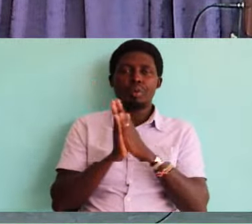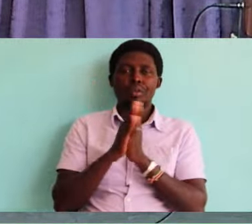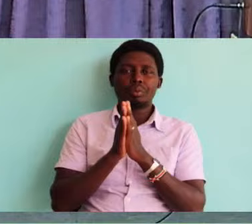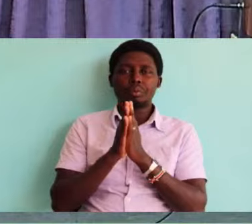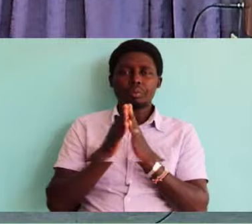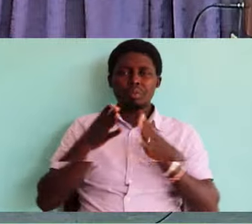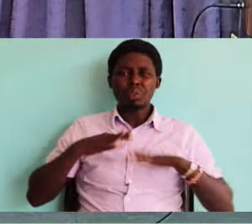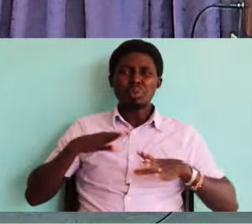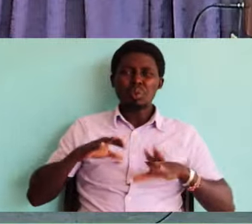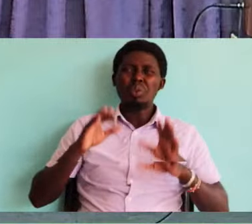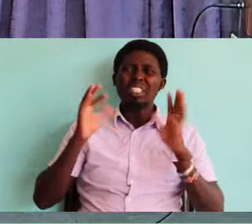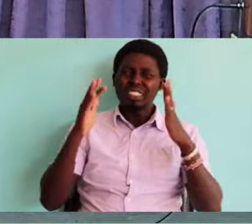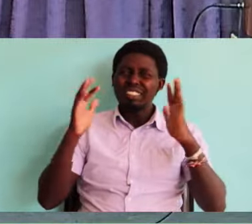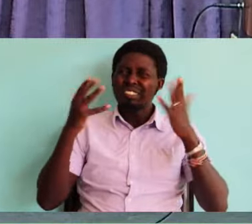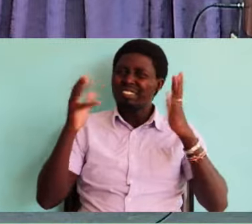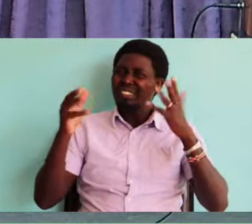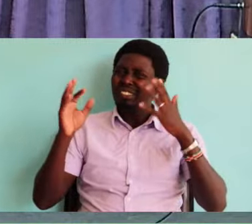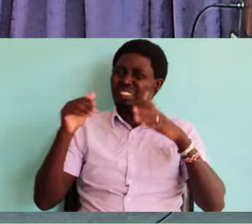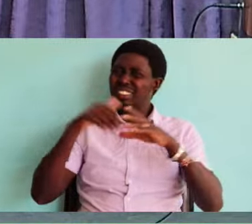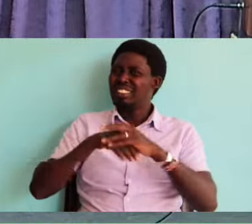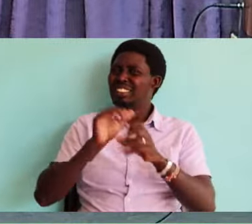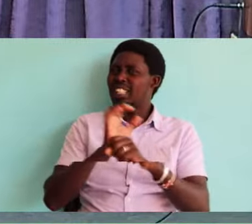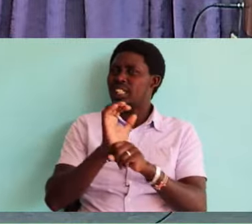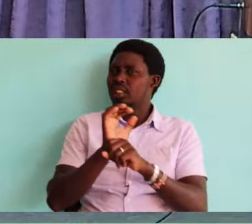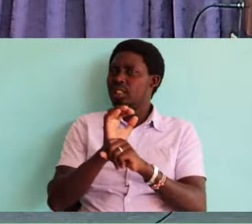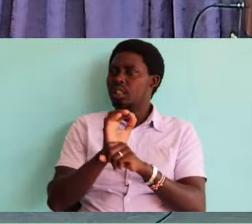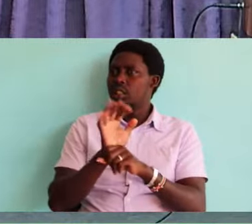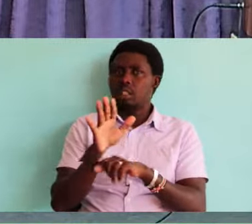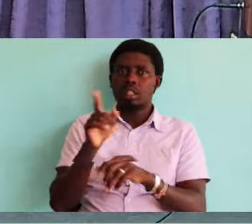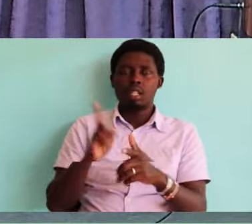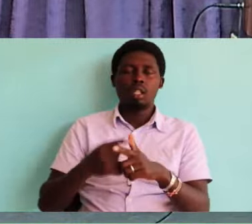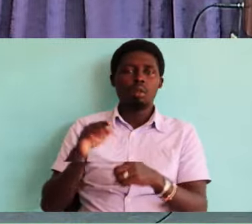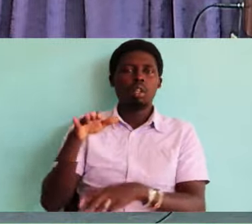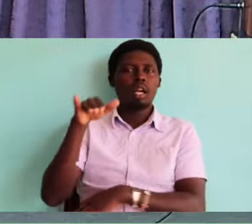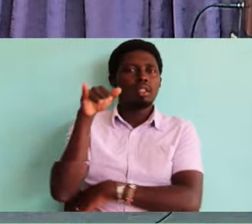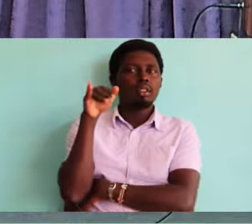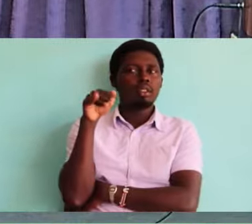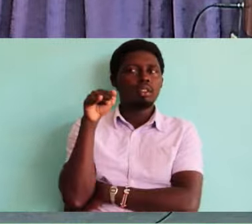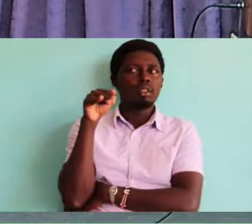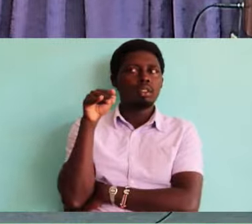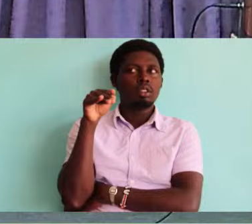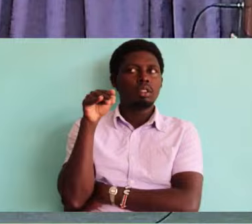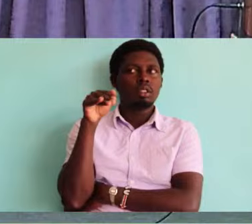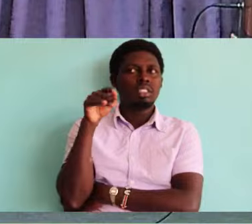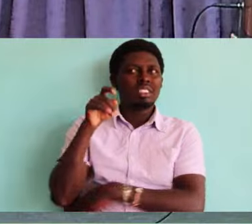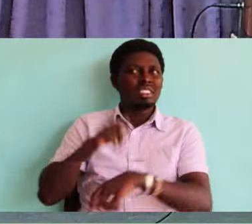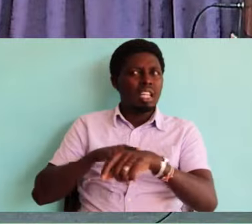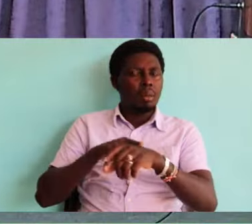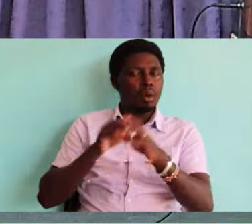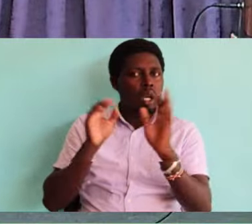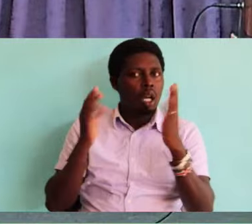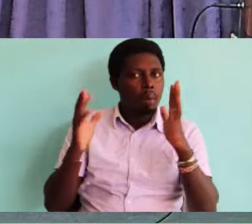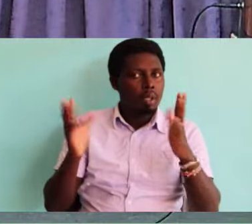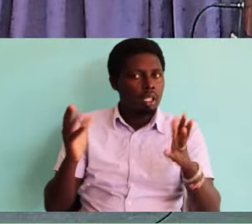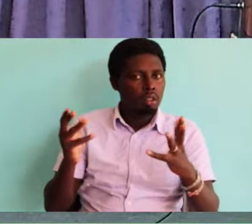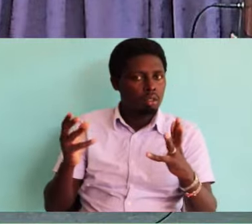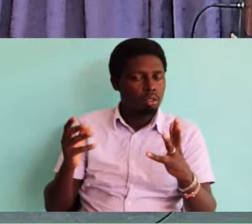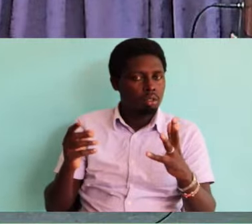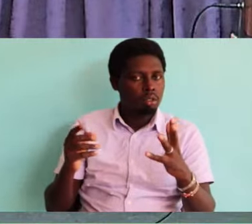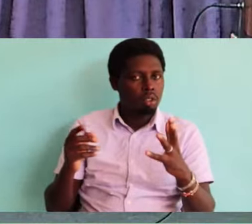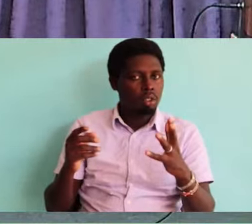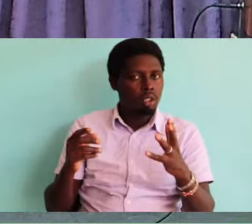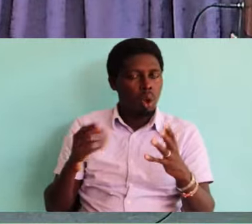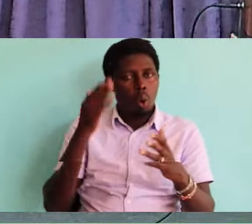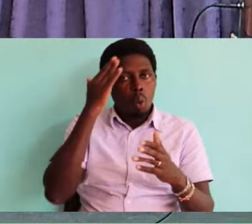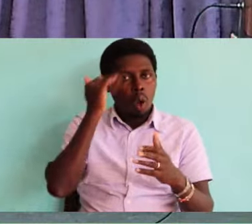People would clap in church. Then he would ask, come, when you are clapping, where were